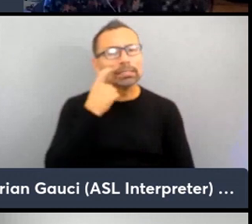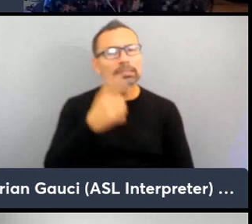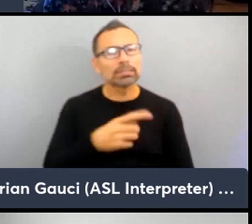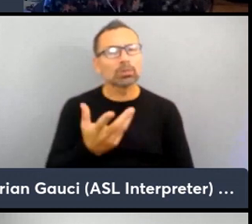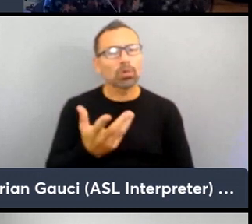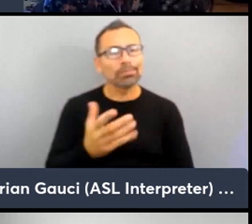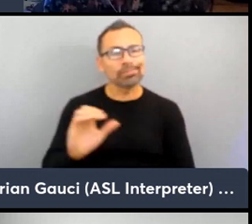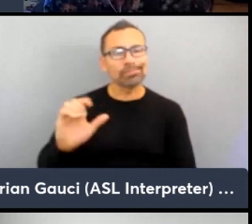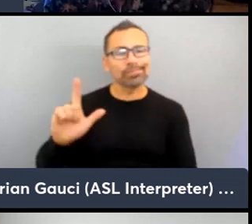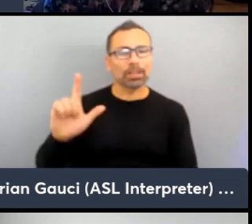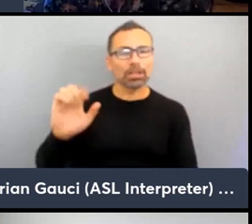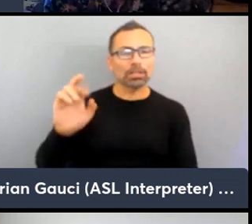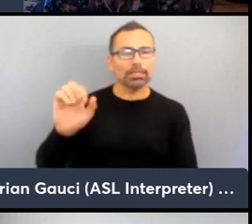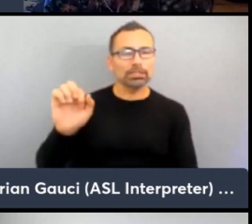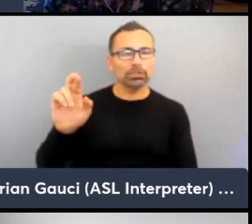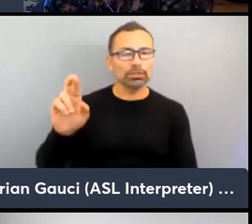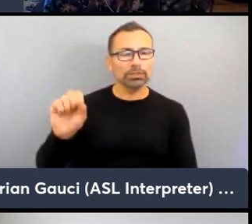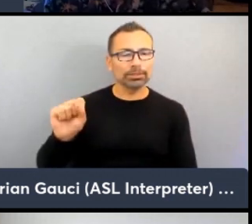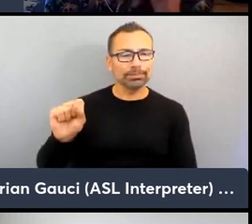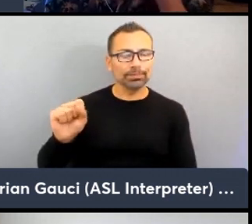my Documentdb